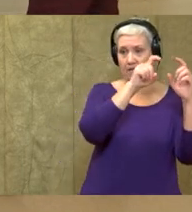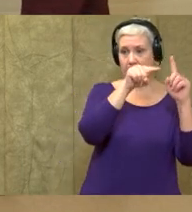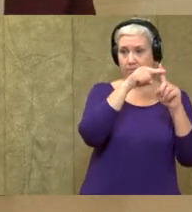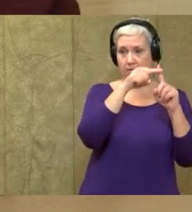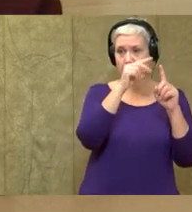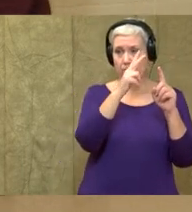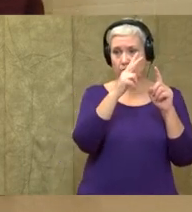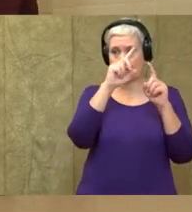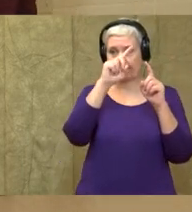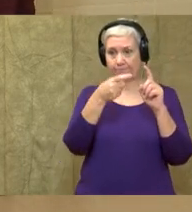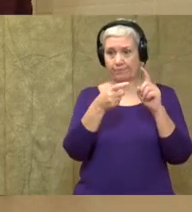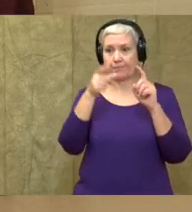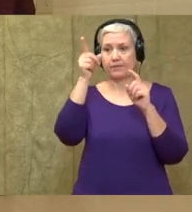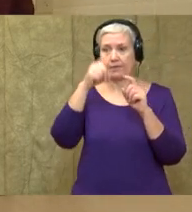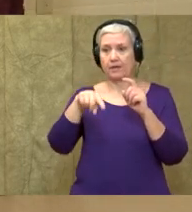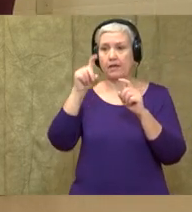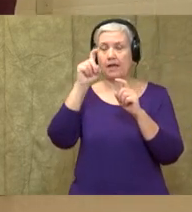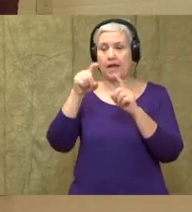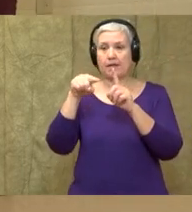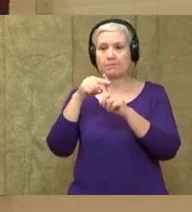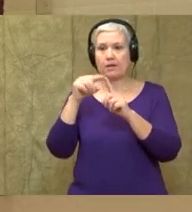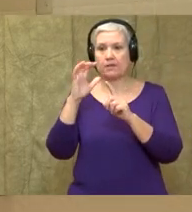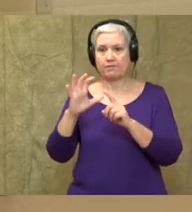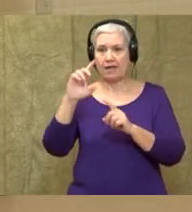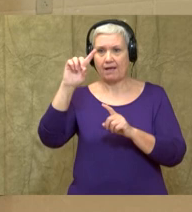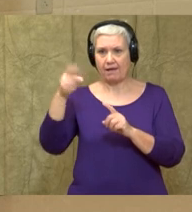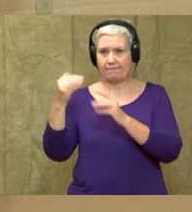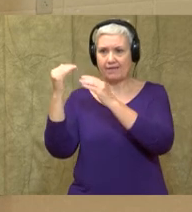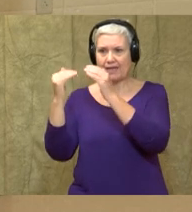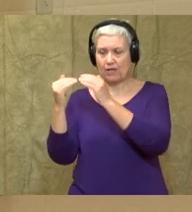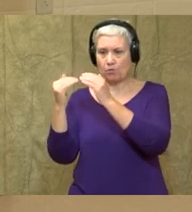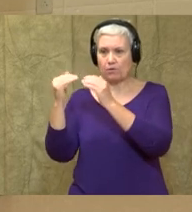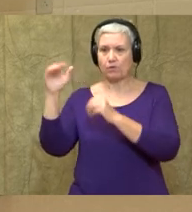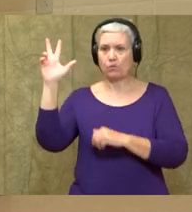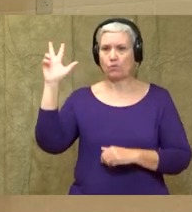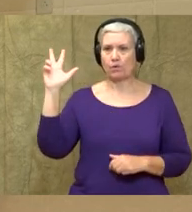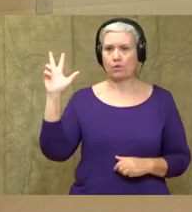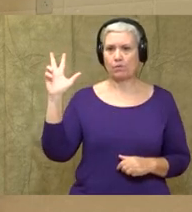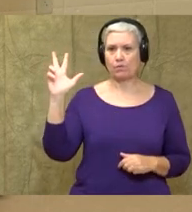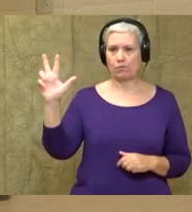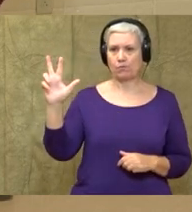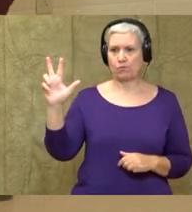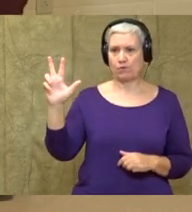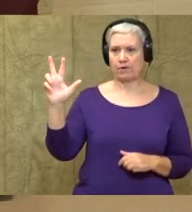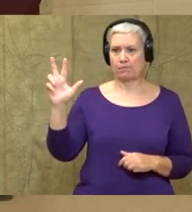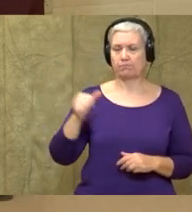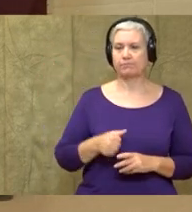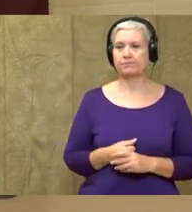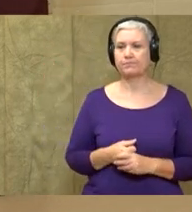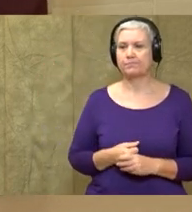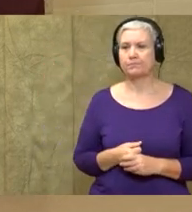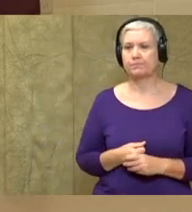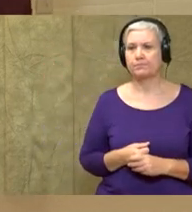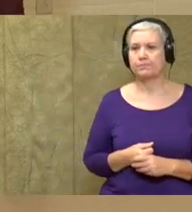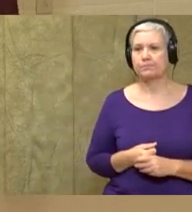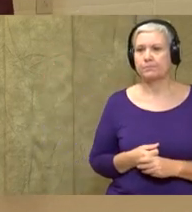x plus 5, not equal to 0, but instead set equal to this value of 3,